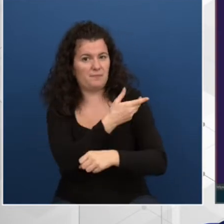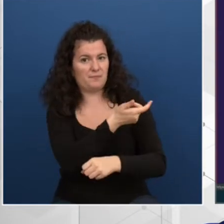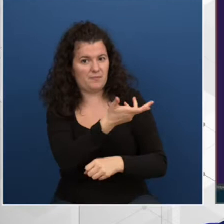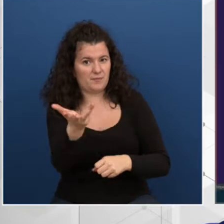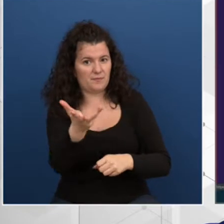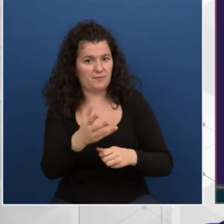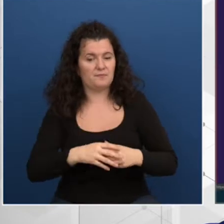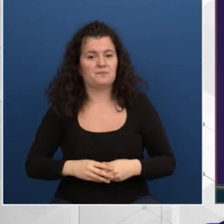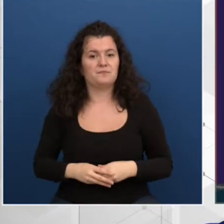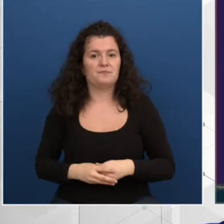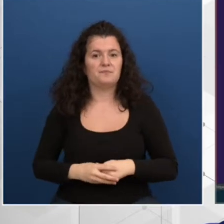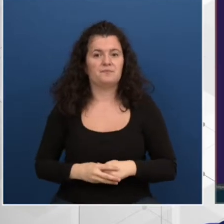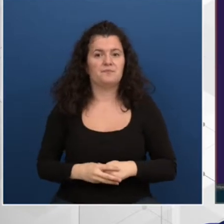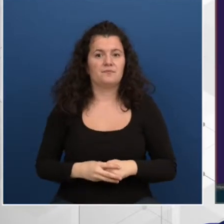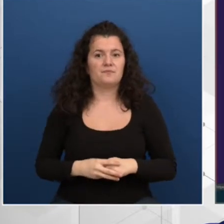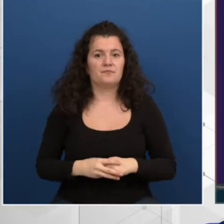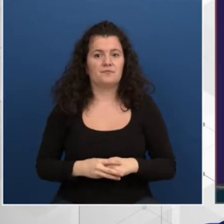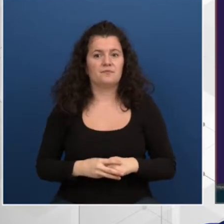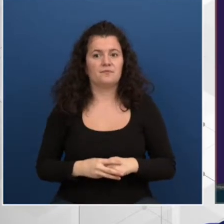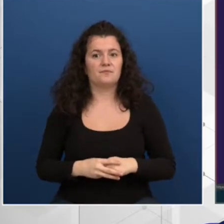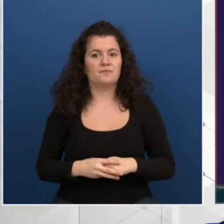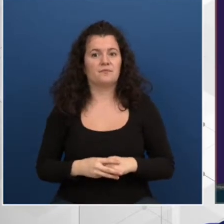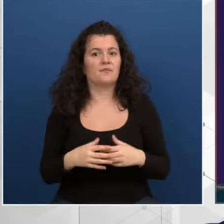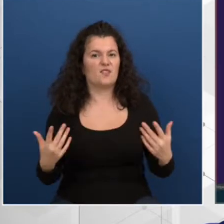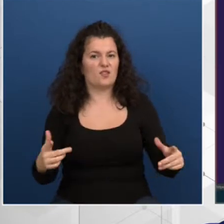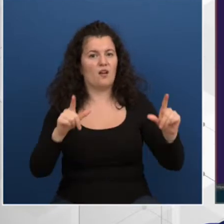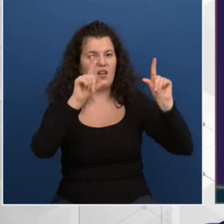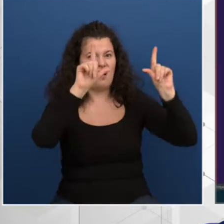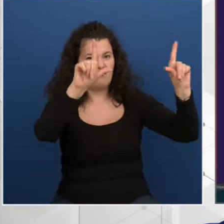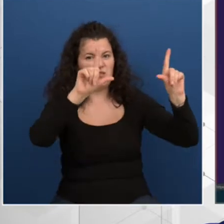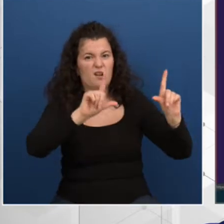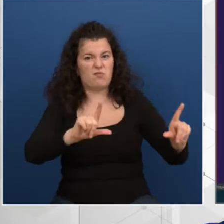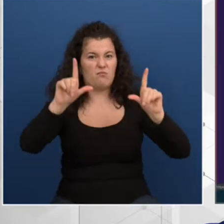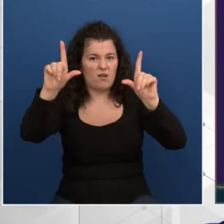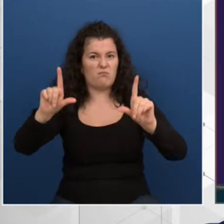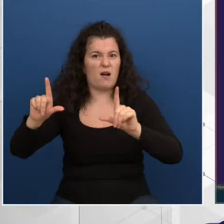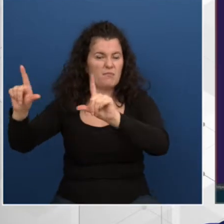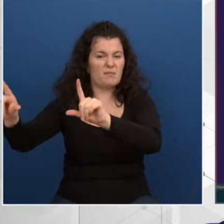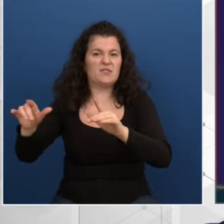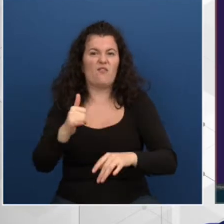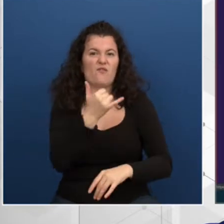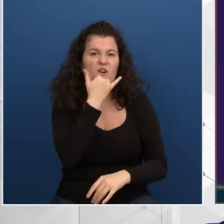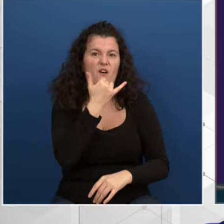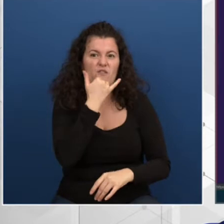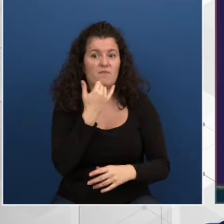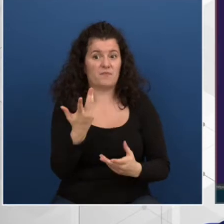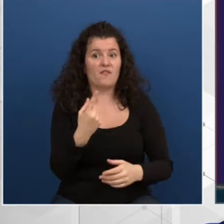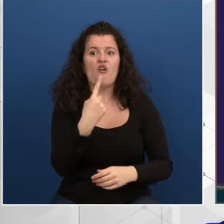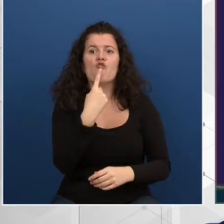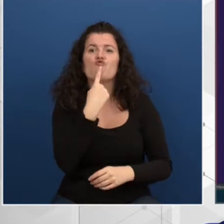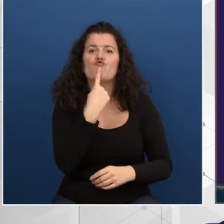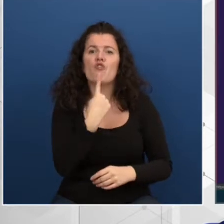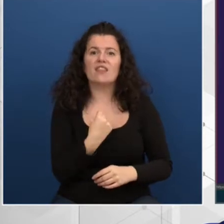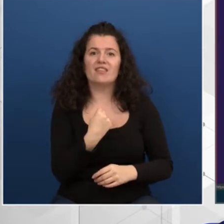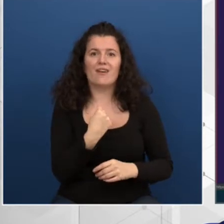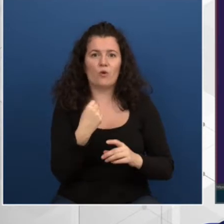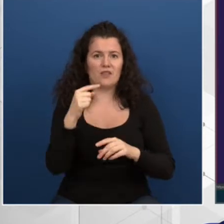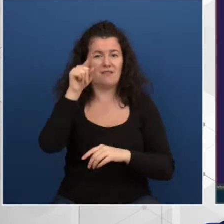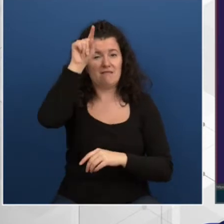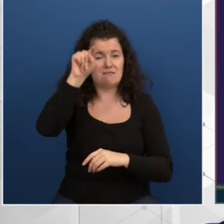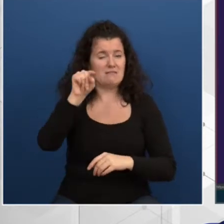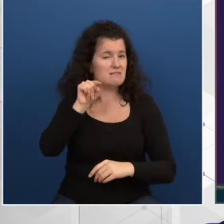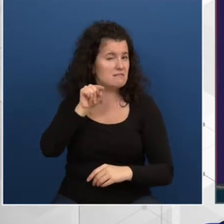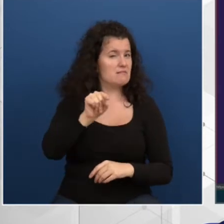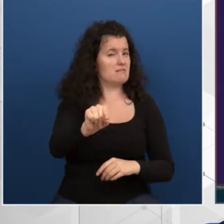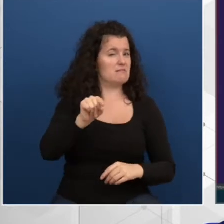overwhelmed. There are a lot of boxes drawn around these errors. They are red with a white exclamation point showing us that, hey, this is